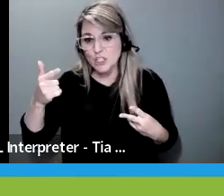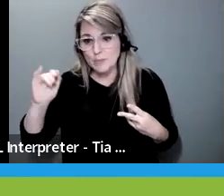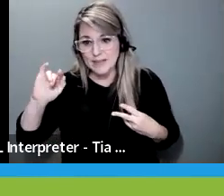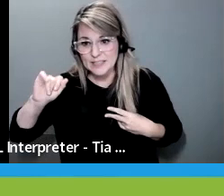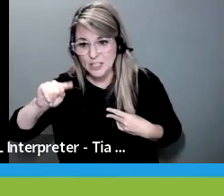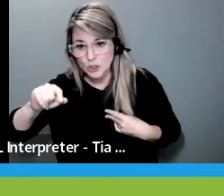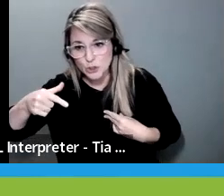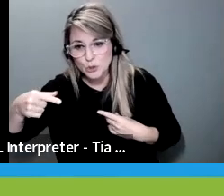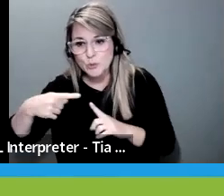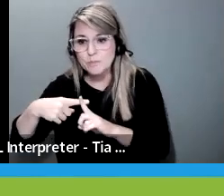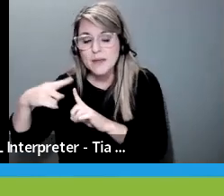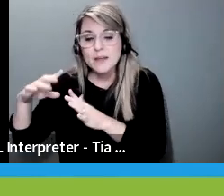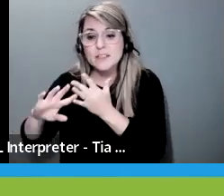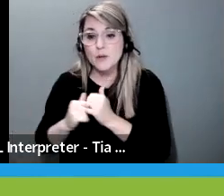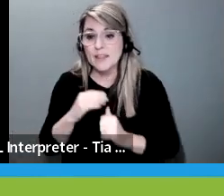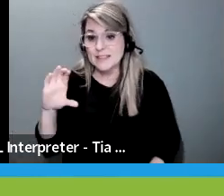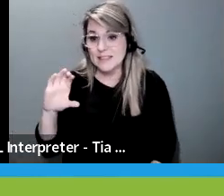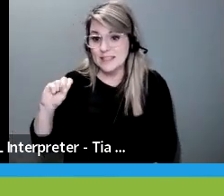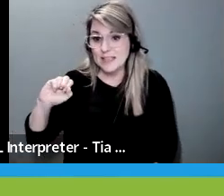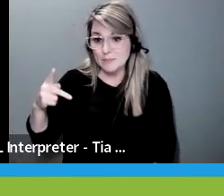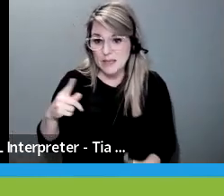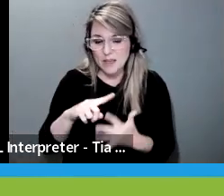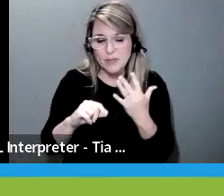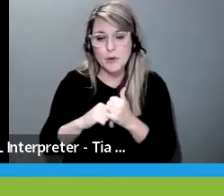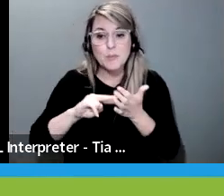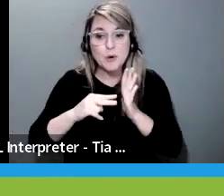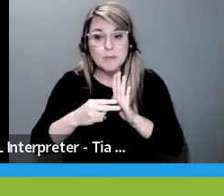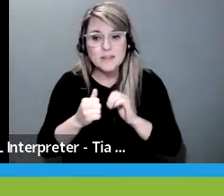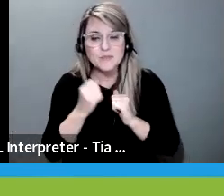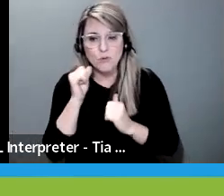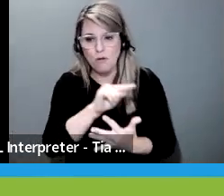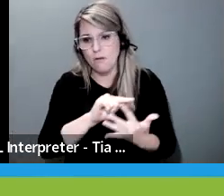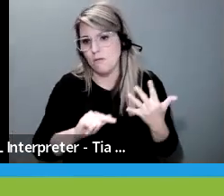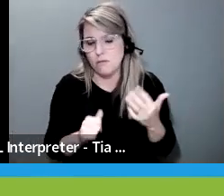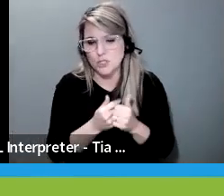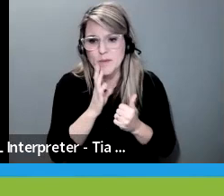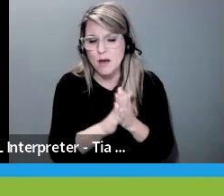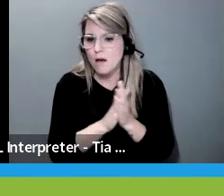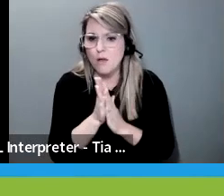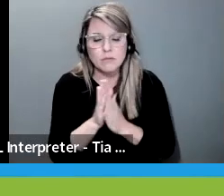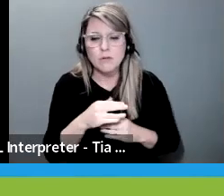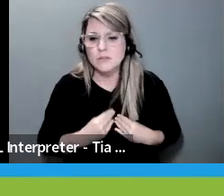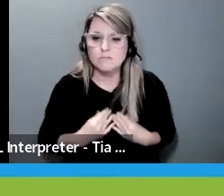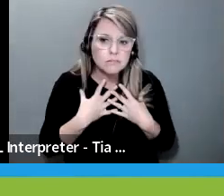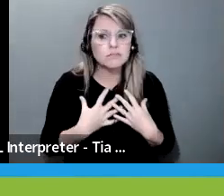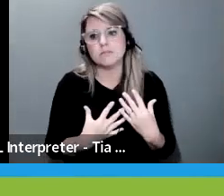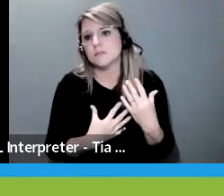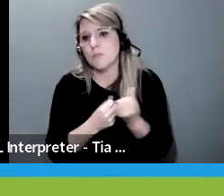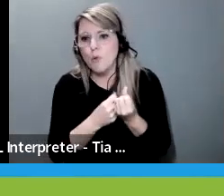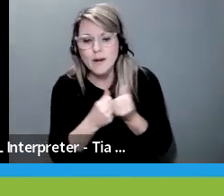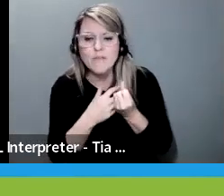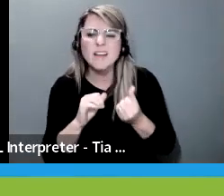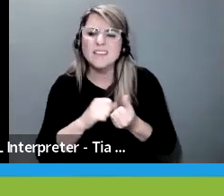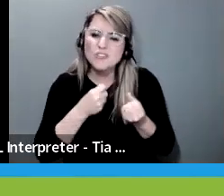youth. So CSSP's purpose for Youth Thrive is, again, to help youth be resilient, feel supported, and strengthen their communities